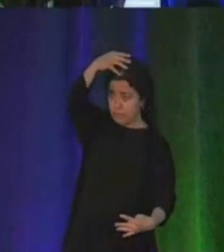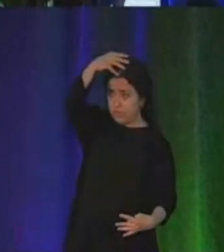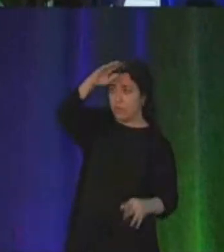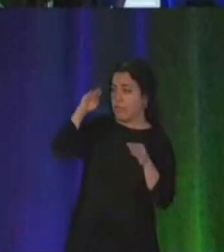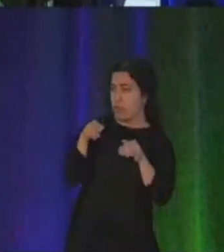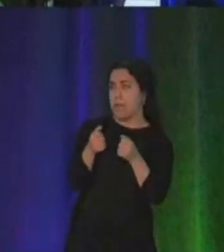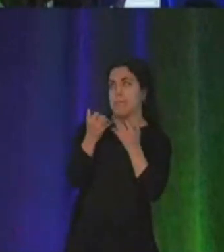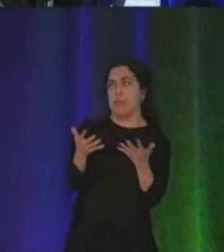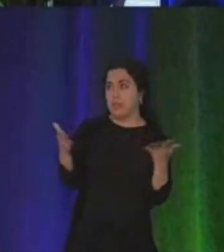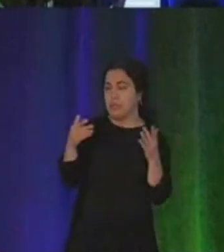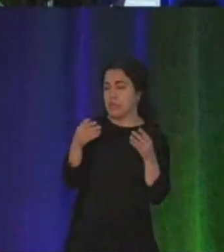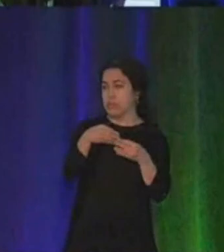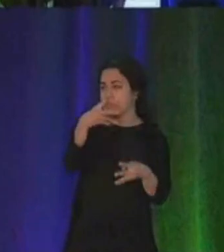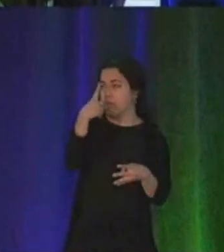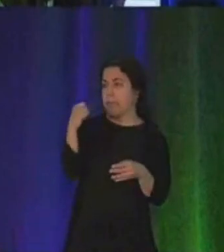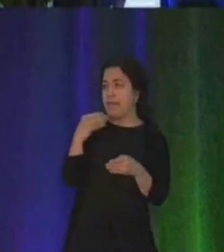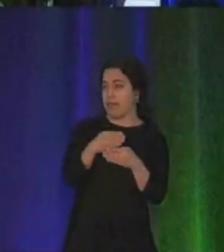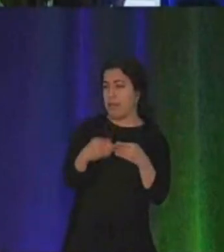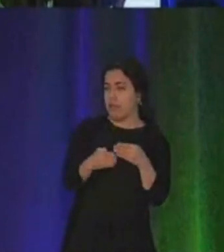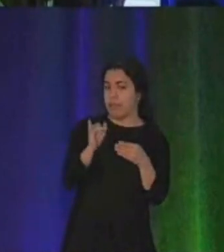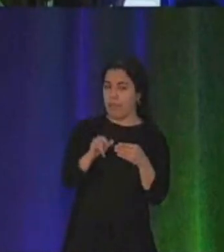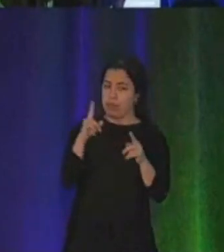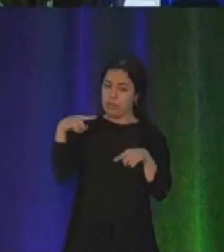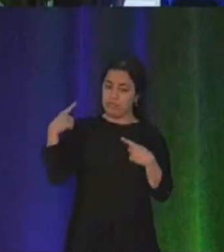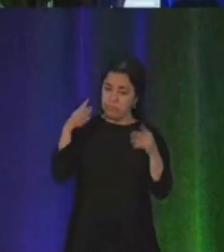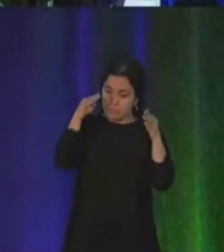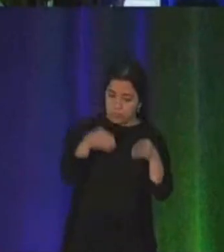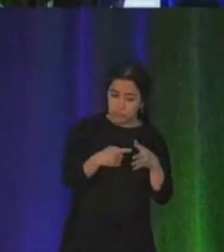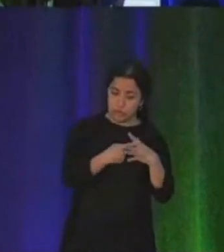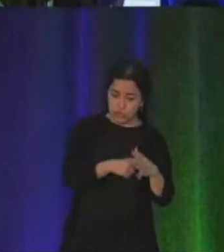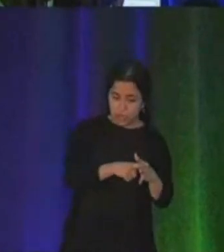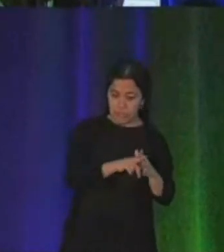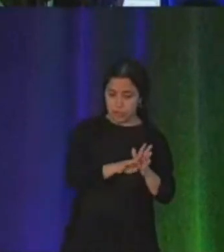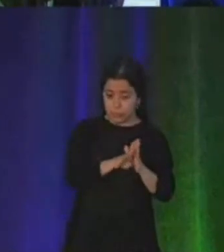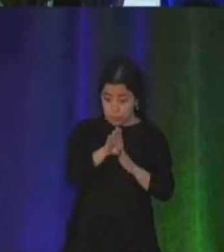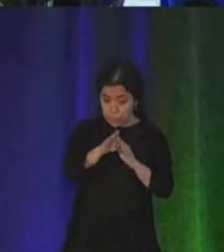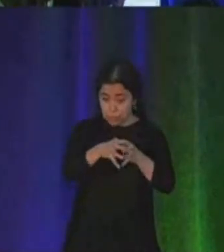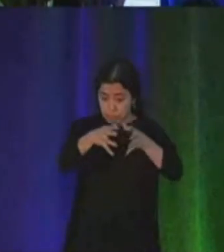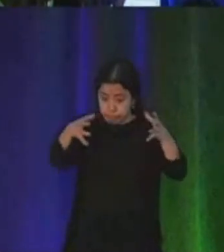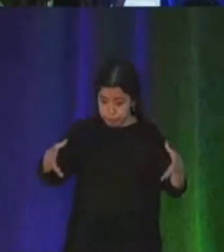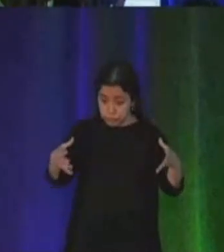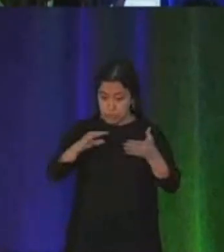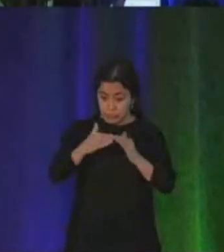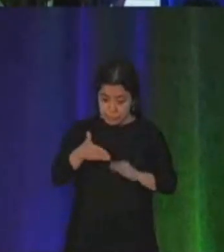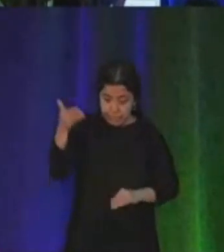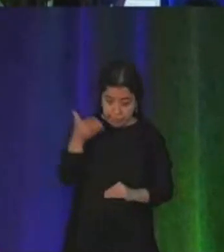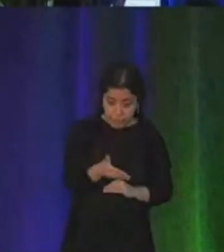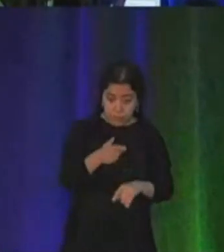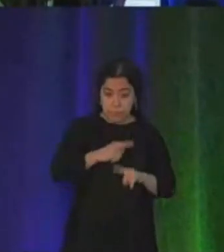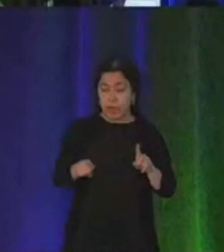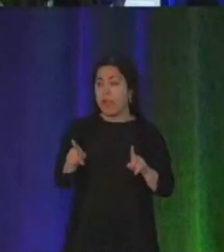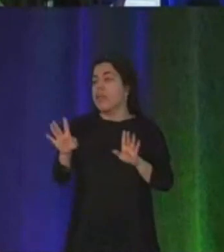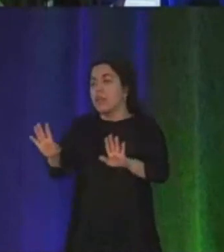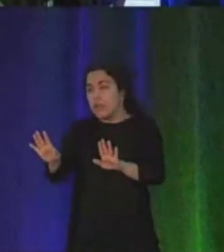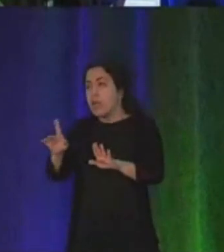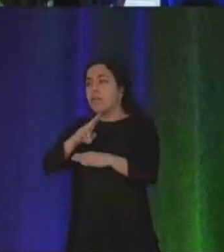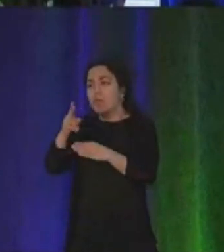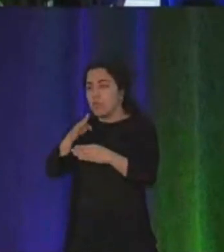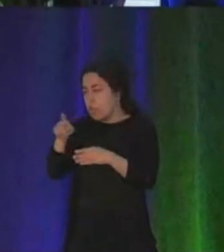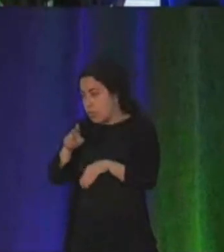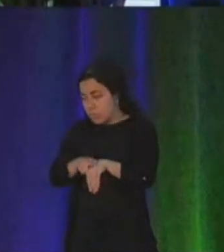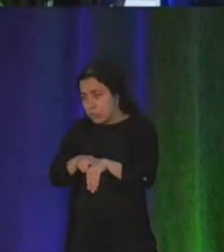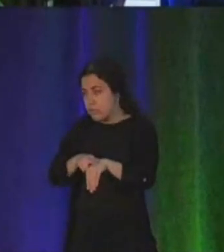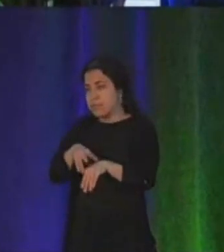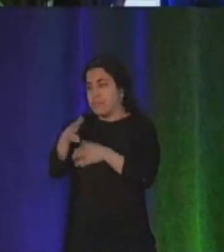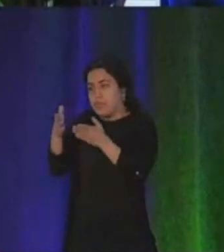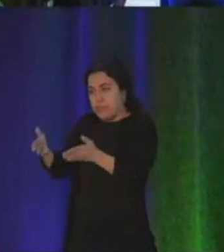things. And that's where we started. It's where we grew. It's where community is. But of course, there's your whole front end. And